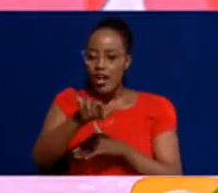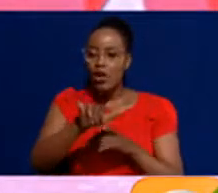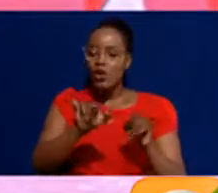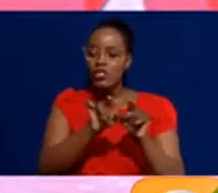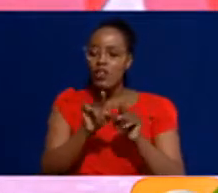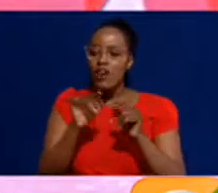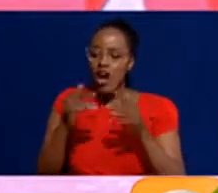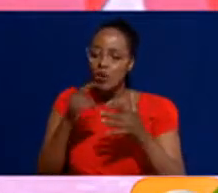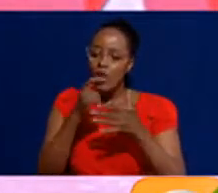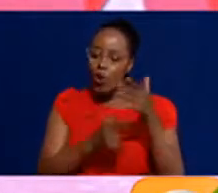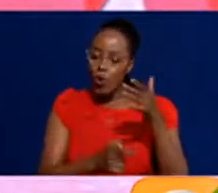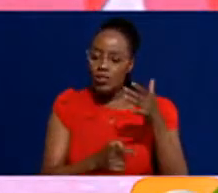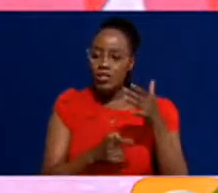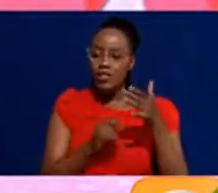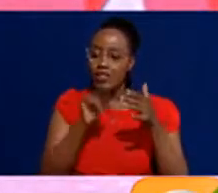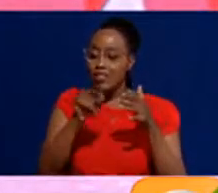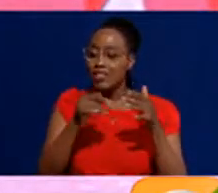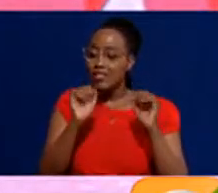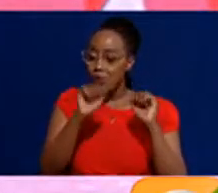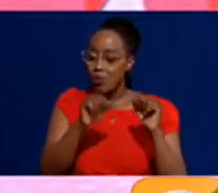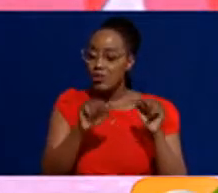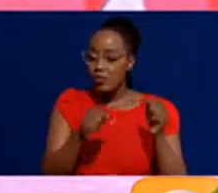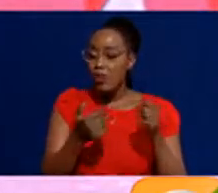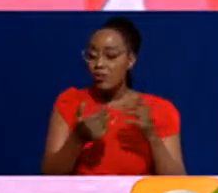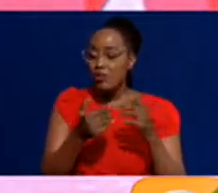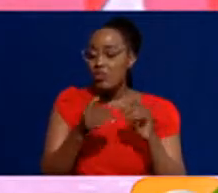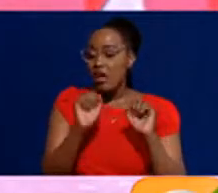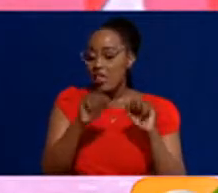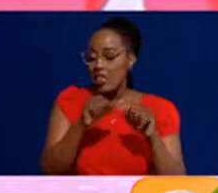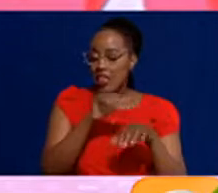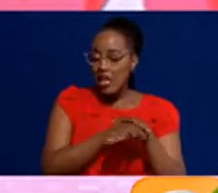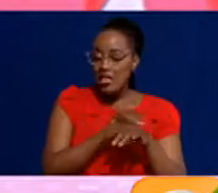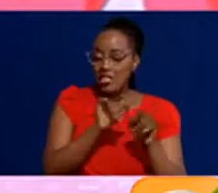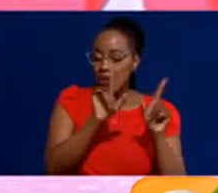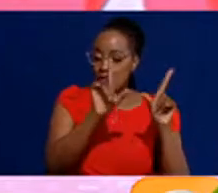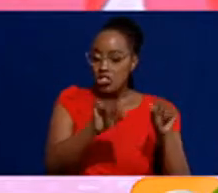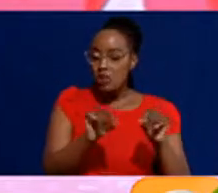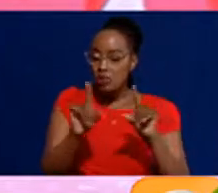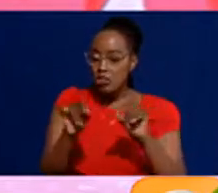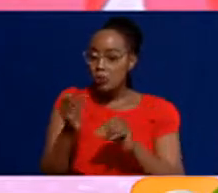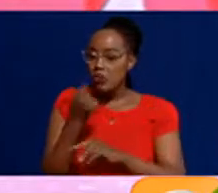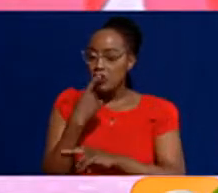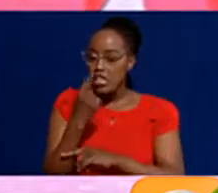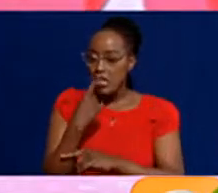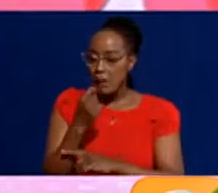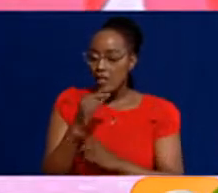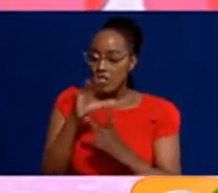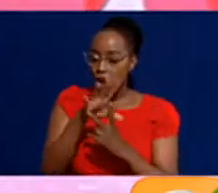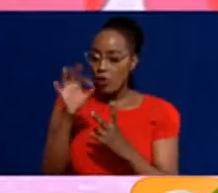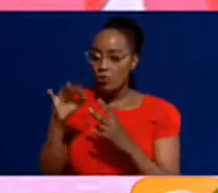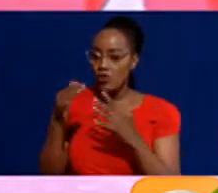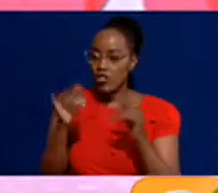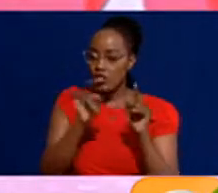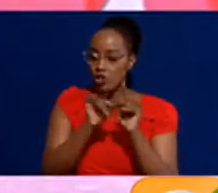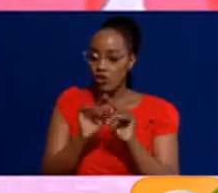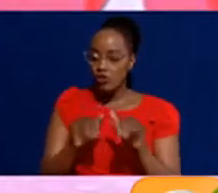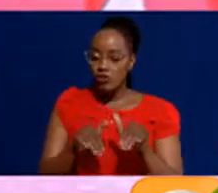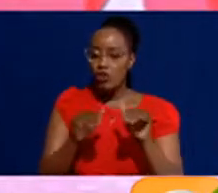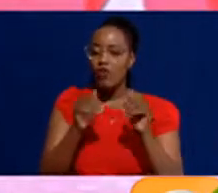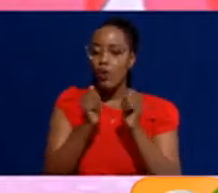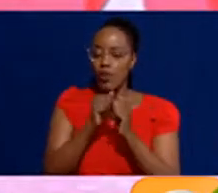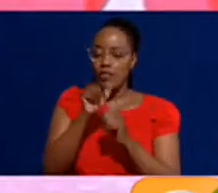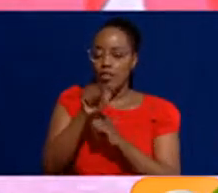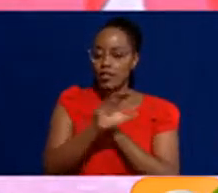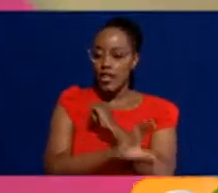of costing, is this an affordable facility? Is it an affordable treatment option as regards treatment in this